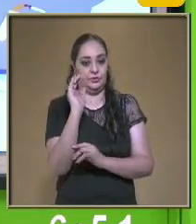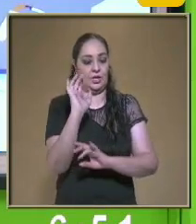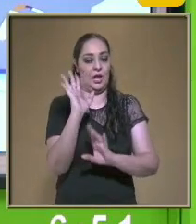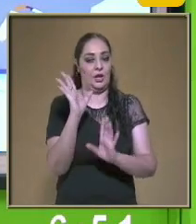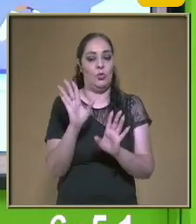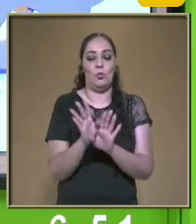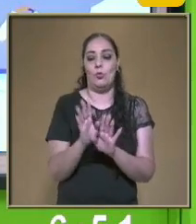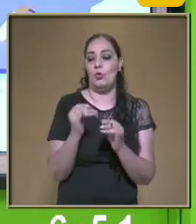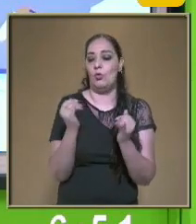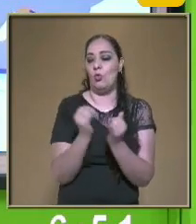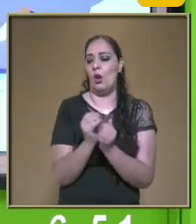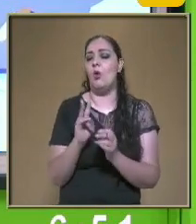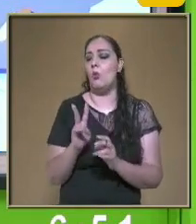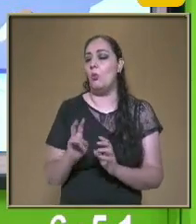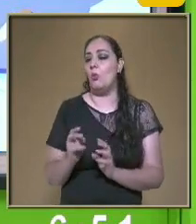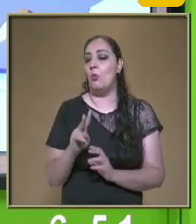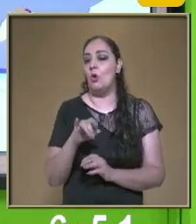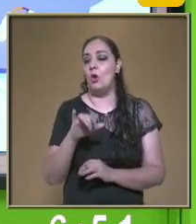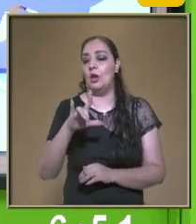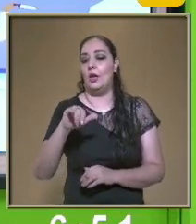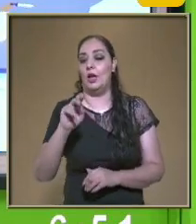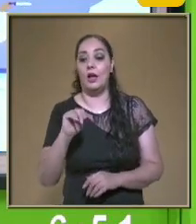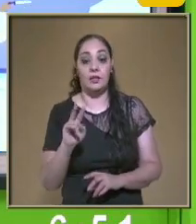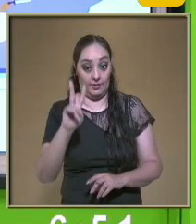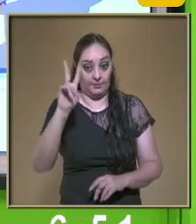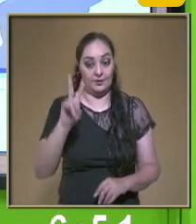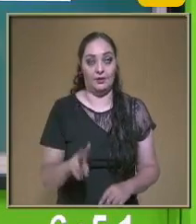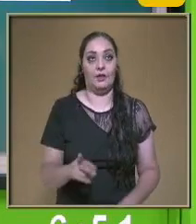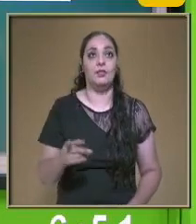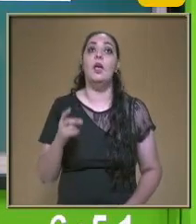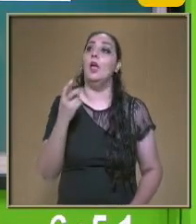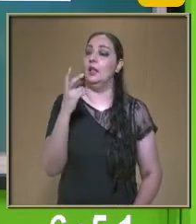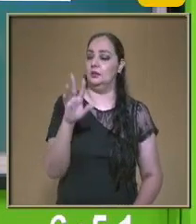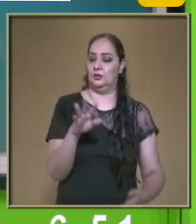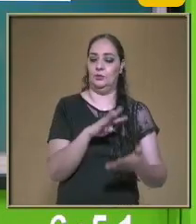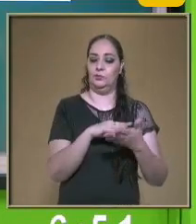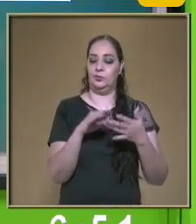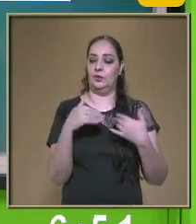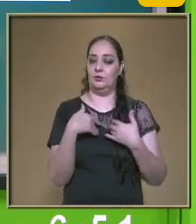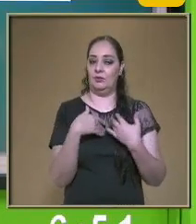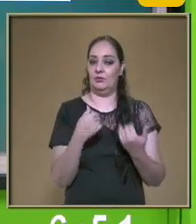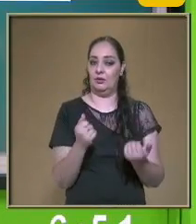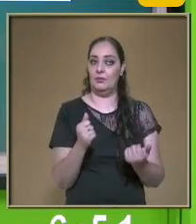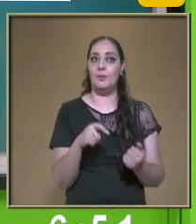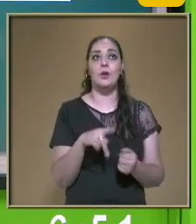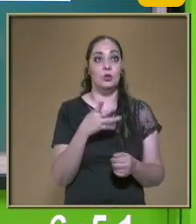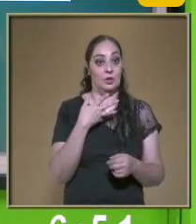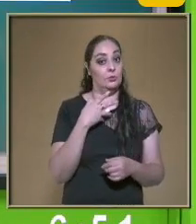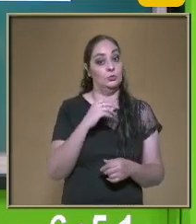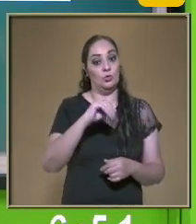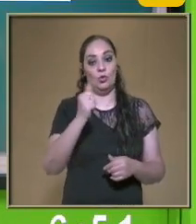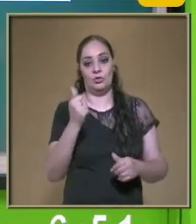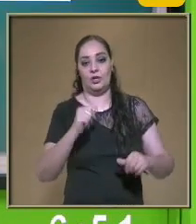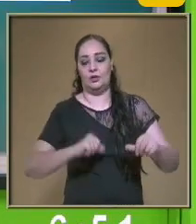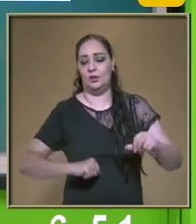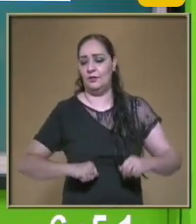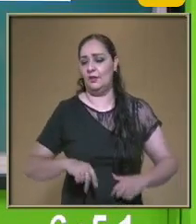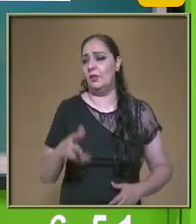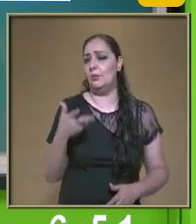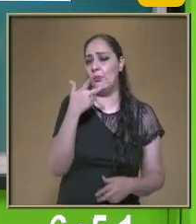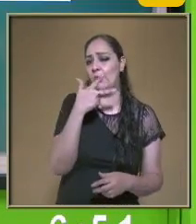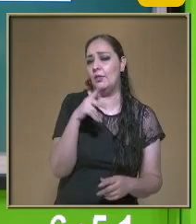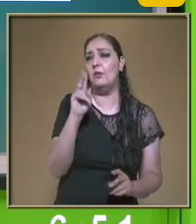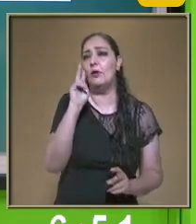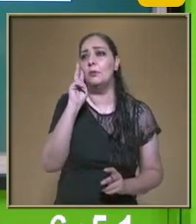volcanic eruption, okay? So that was the reading comprehension. But we have one more activity. Video activity,